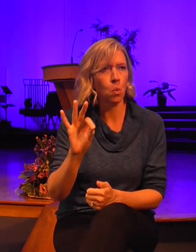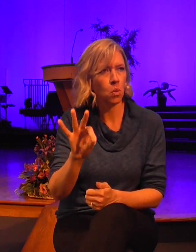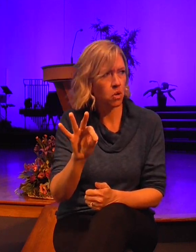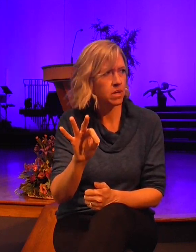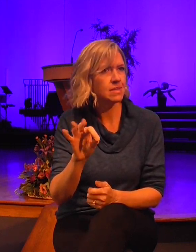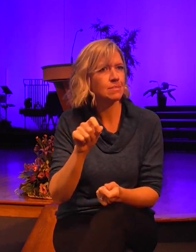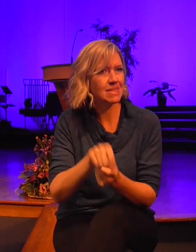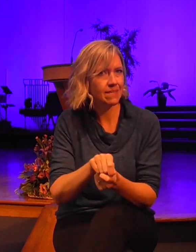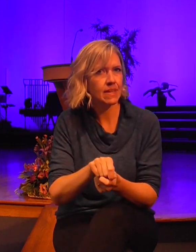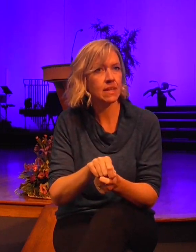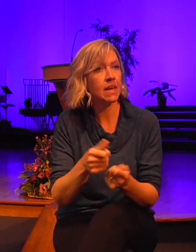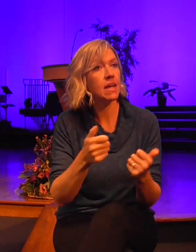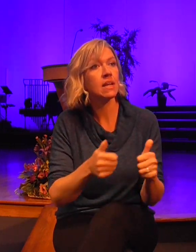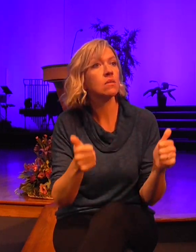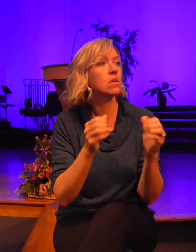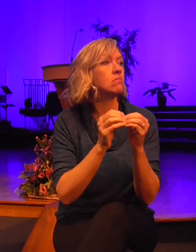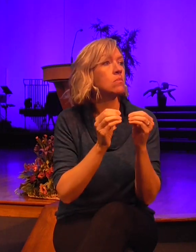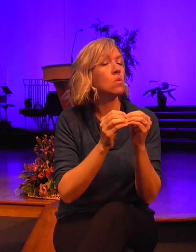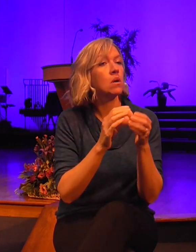Anybody else I'm walking through?